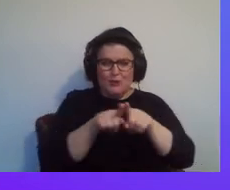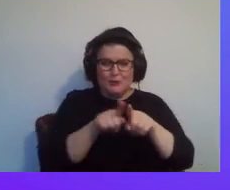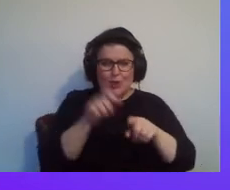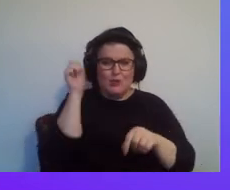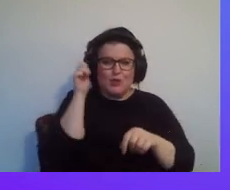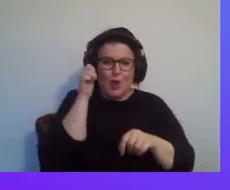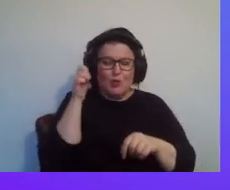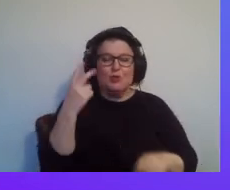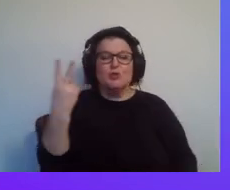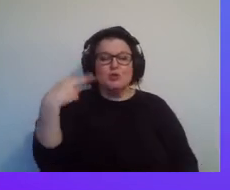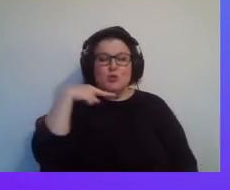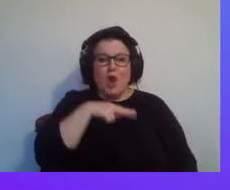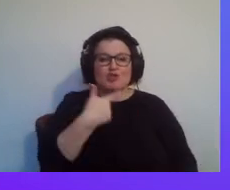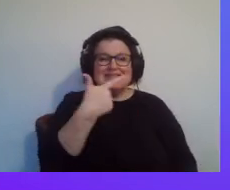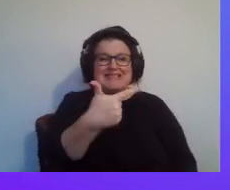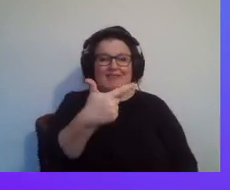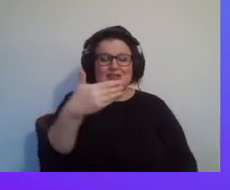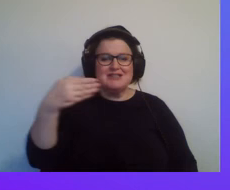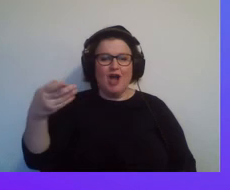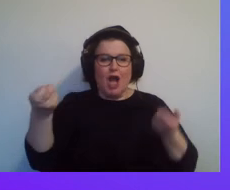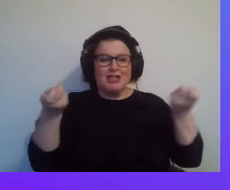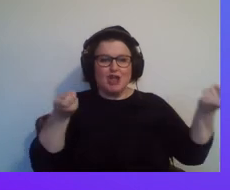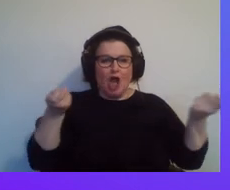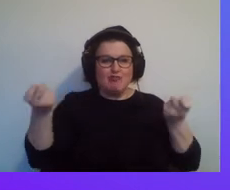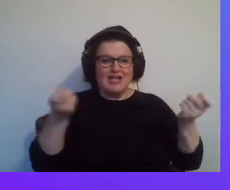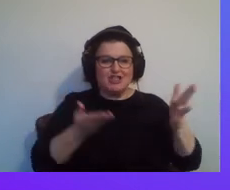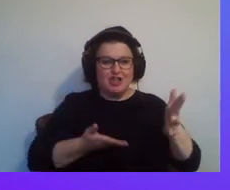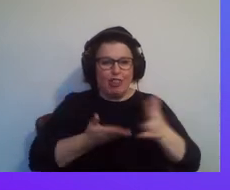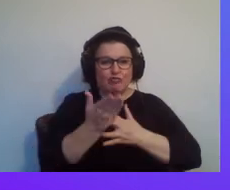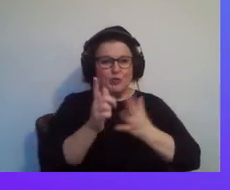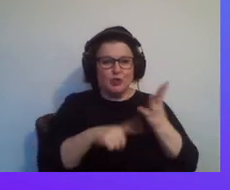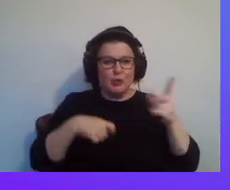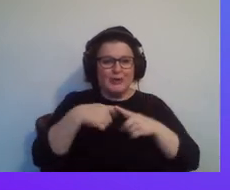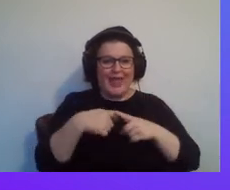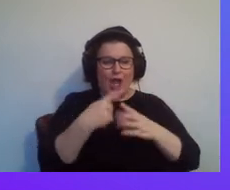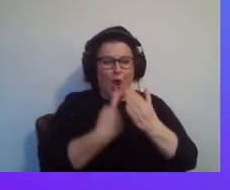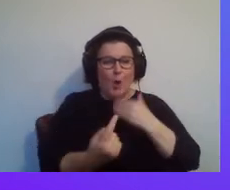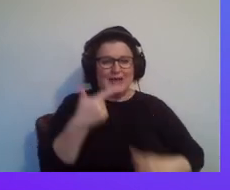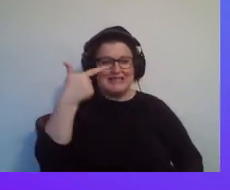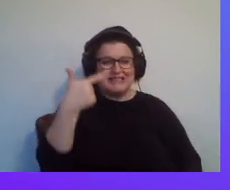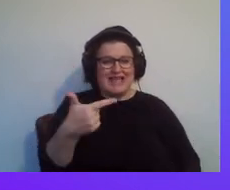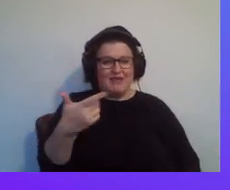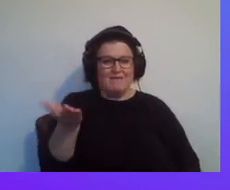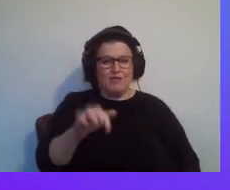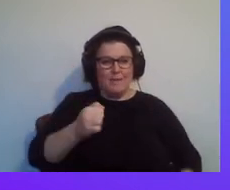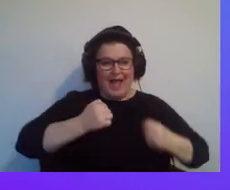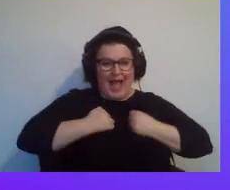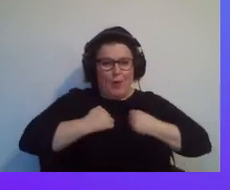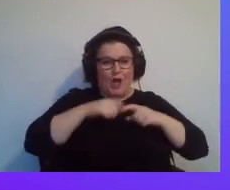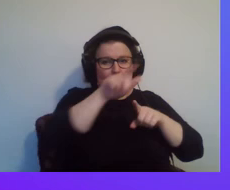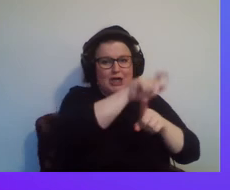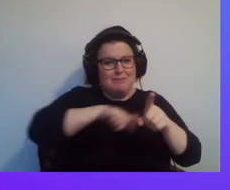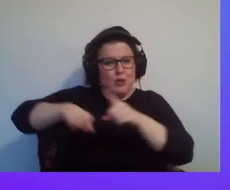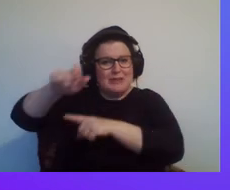279 directors across the UK, only seven are from our communities. So how